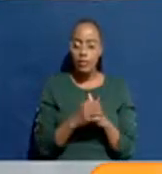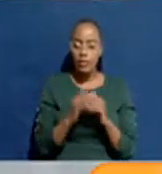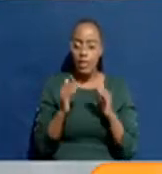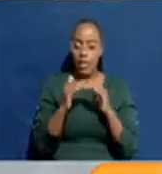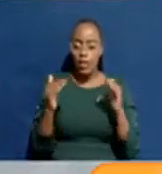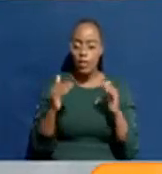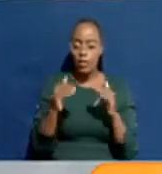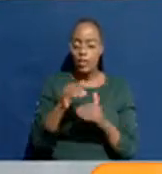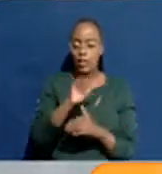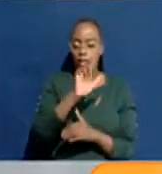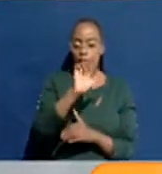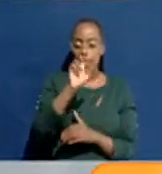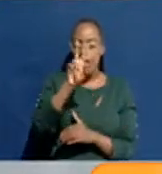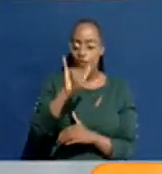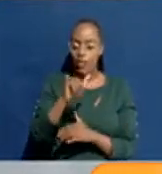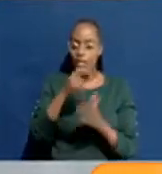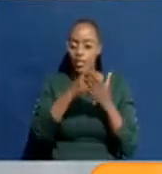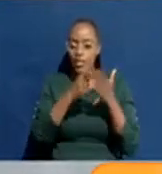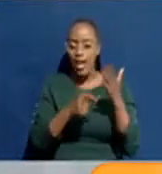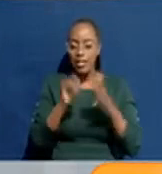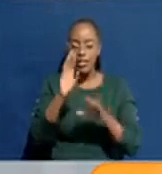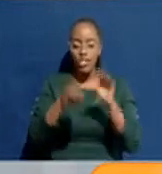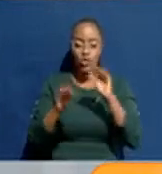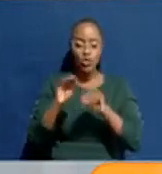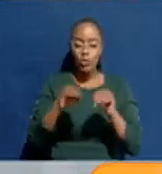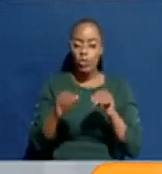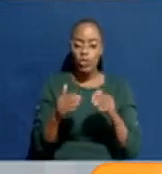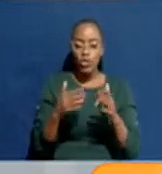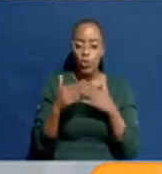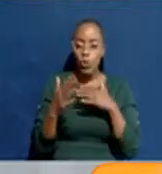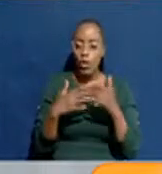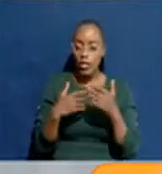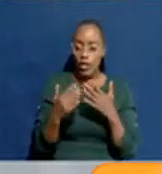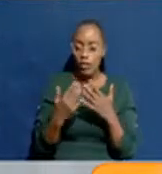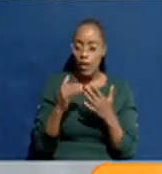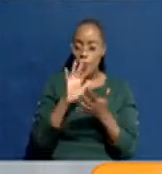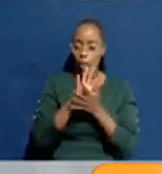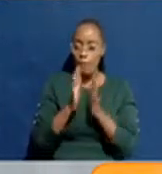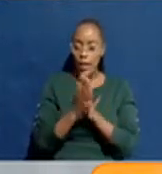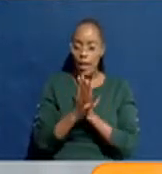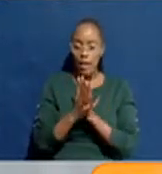levy, tax, contribution, or whatever it will become eventually?